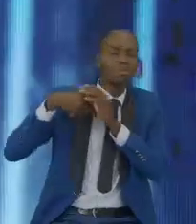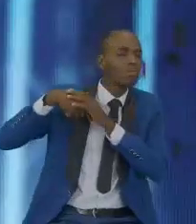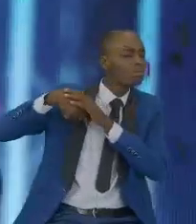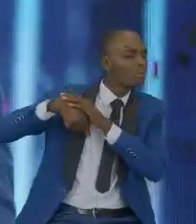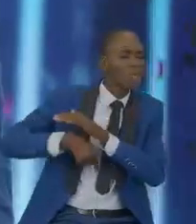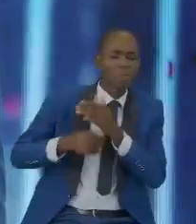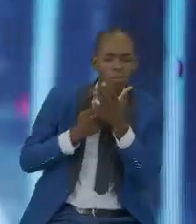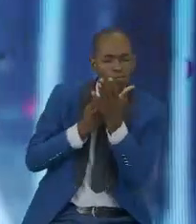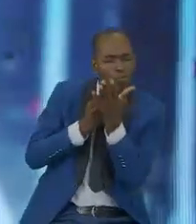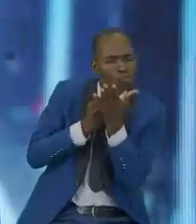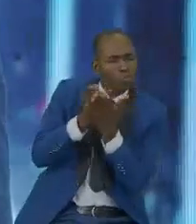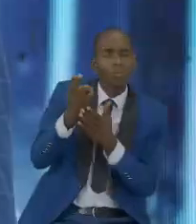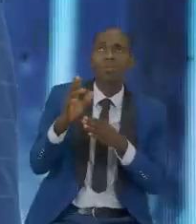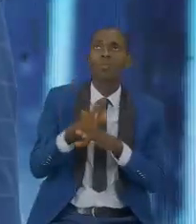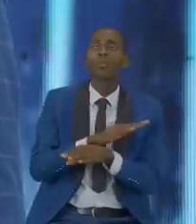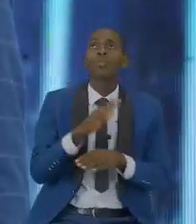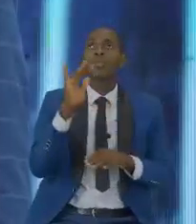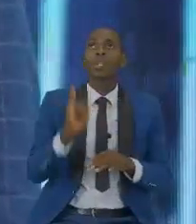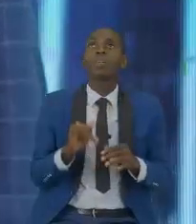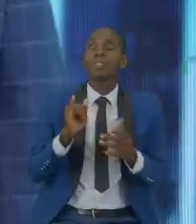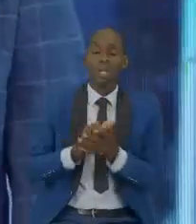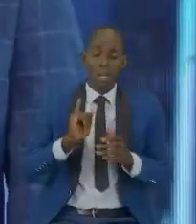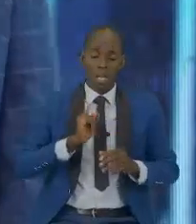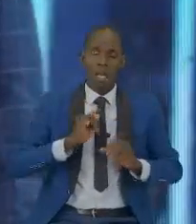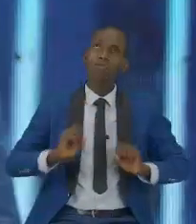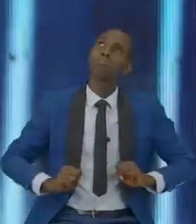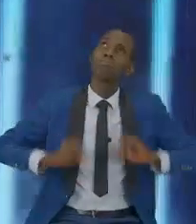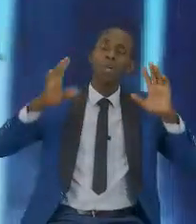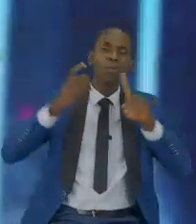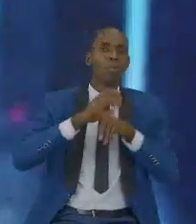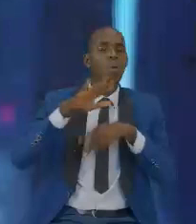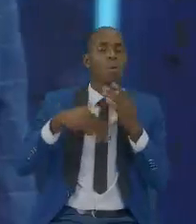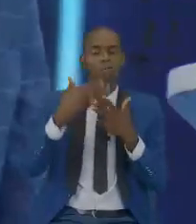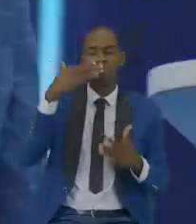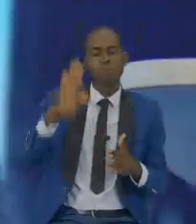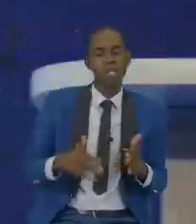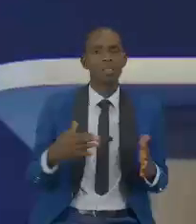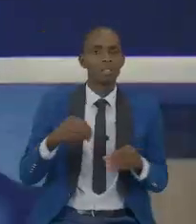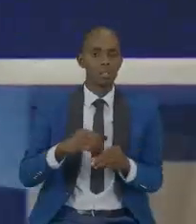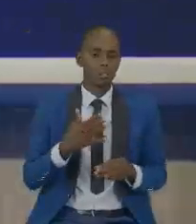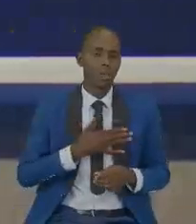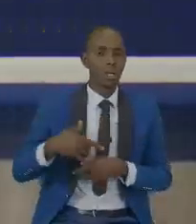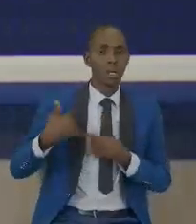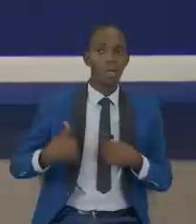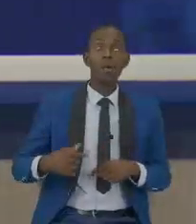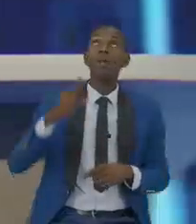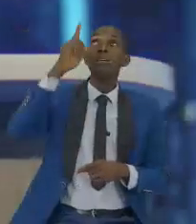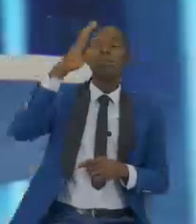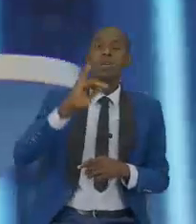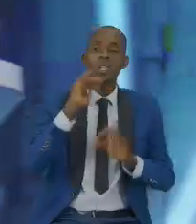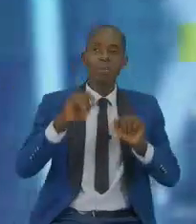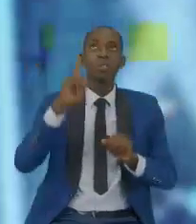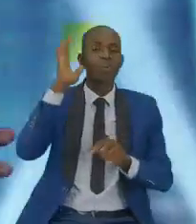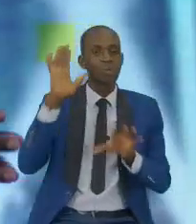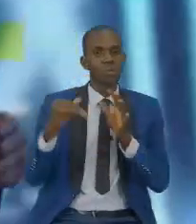honestly that I turn away from all the evil in my hand. God is able. God is able. He will do it